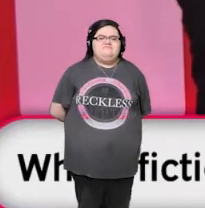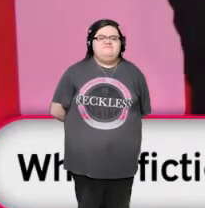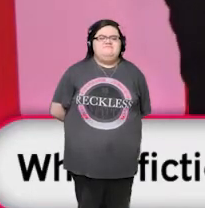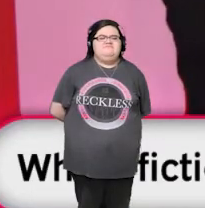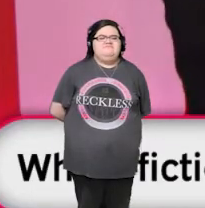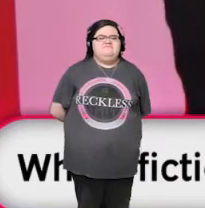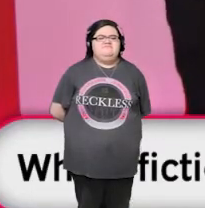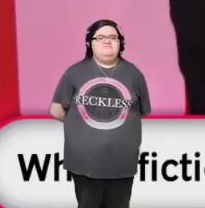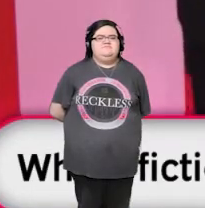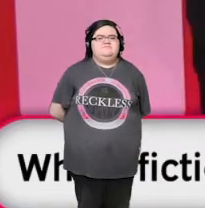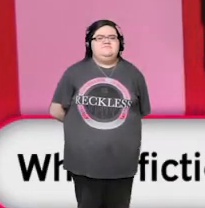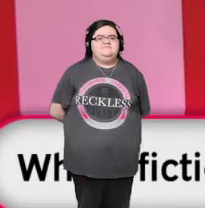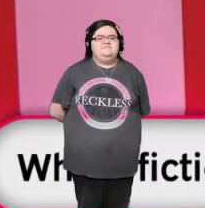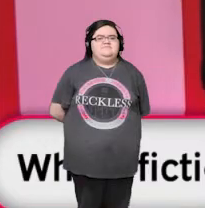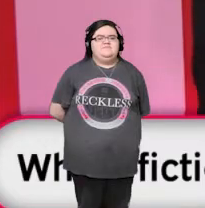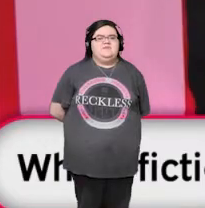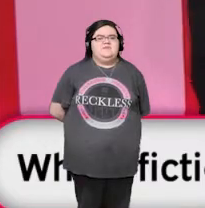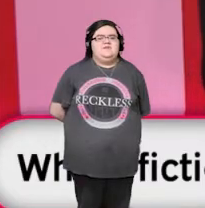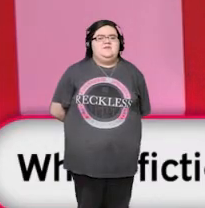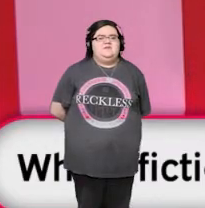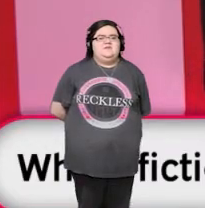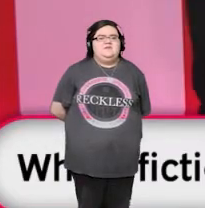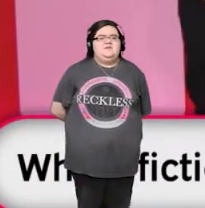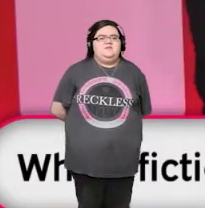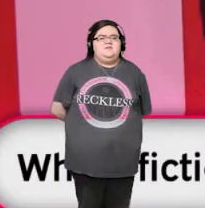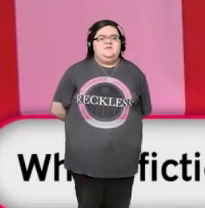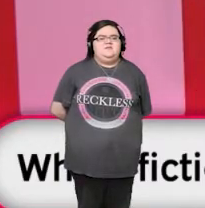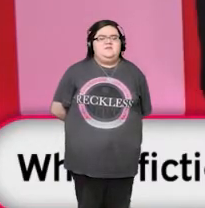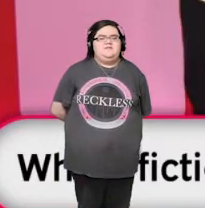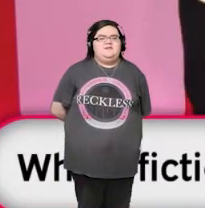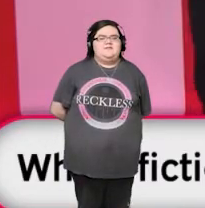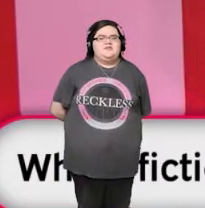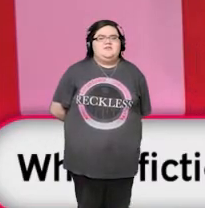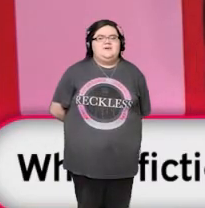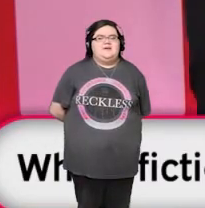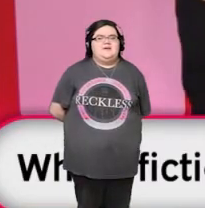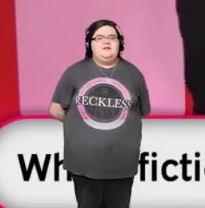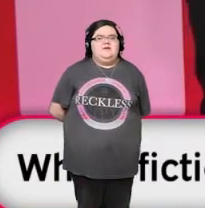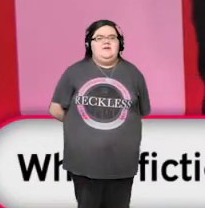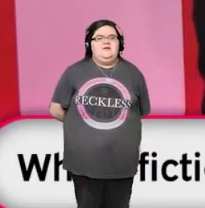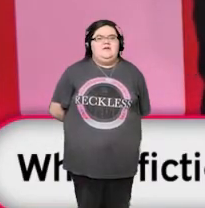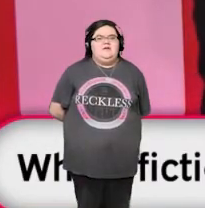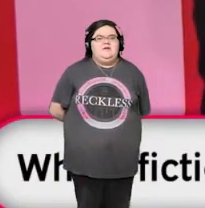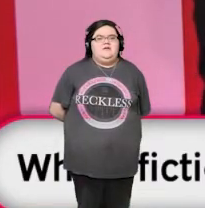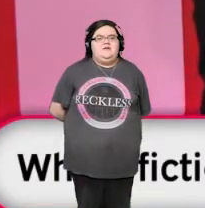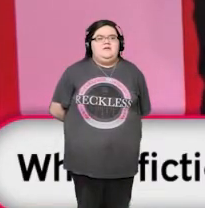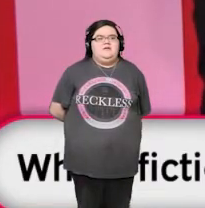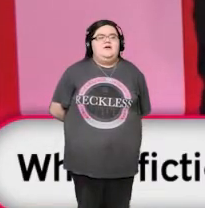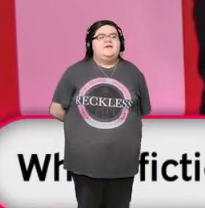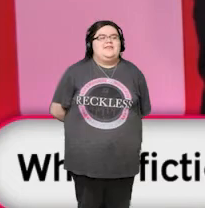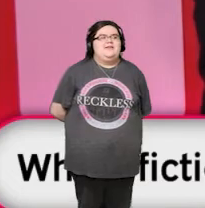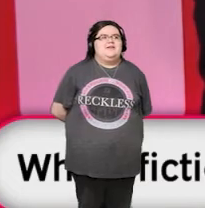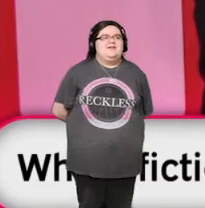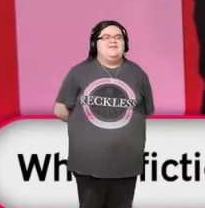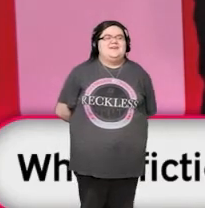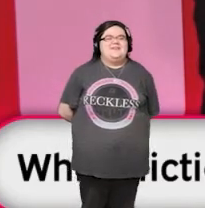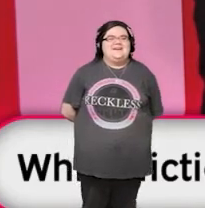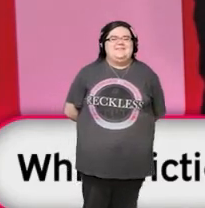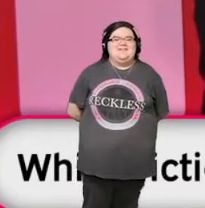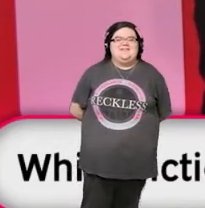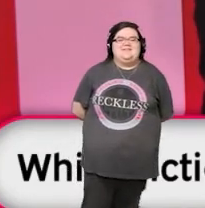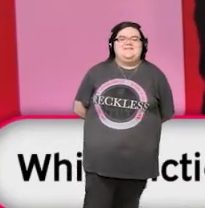there. What is in like? Yeah, fictional. Wait, what does fictional mean again? Captain America. Okay, thank God.